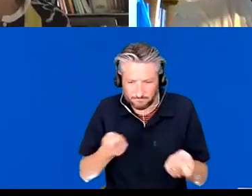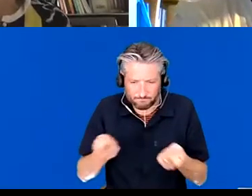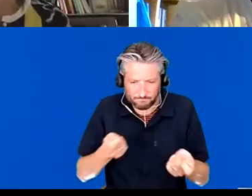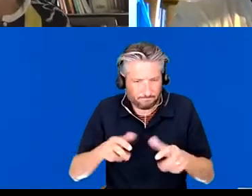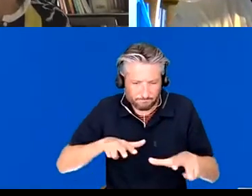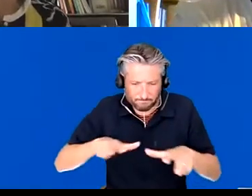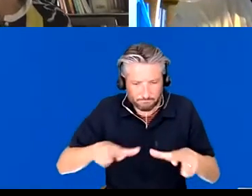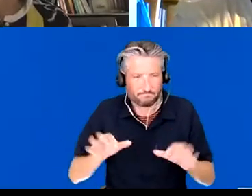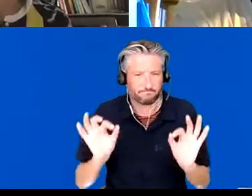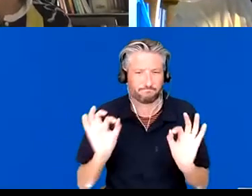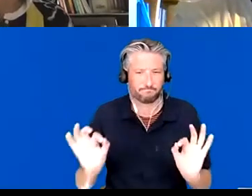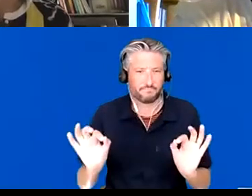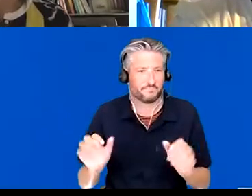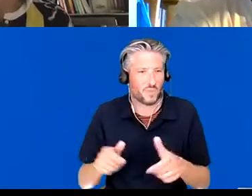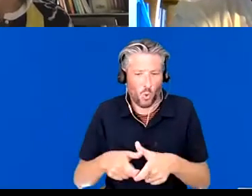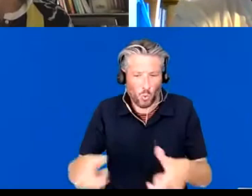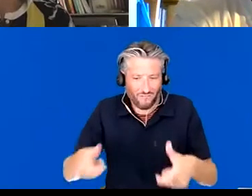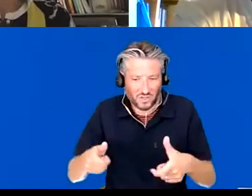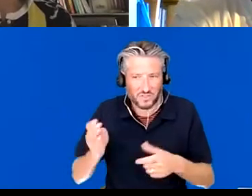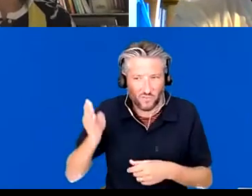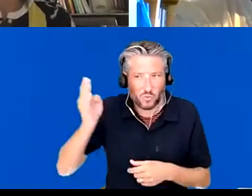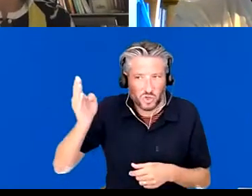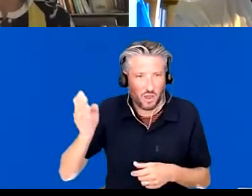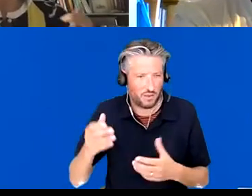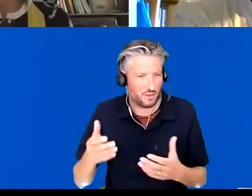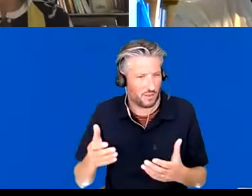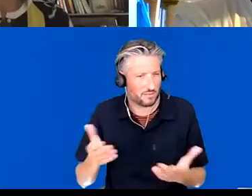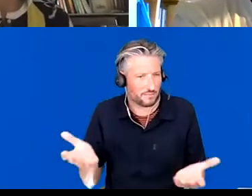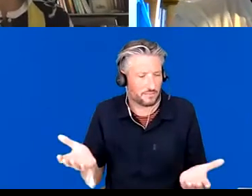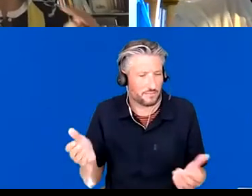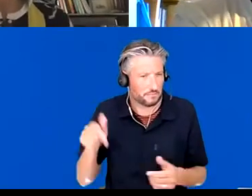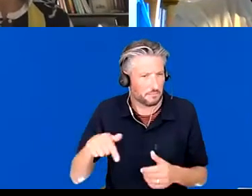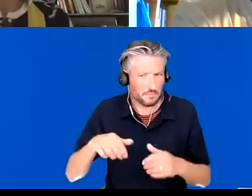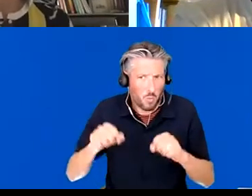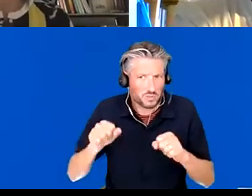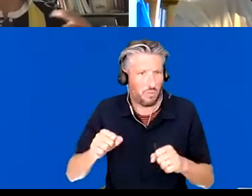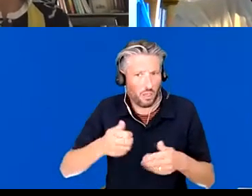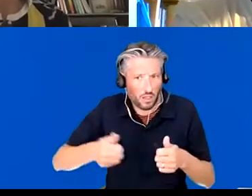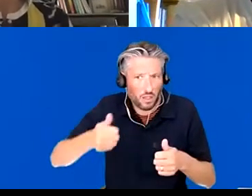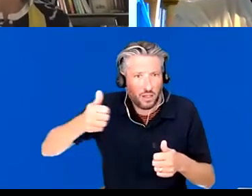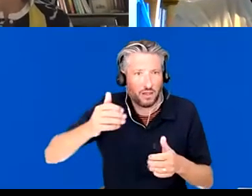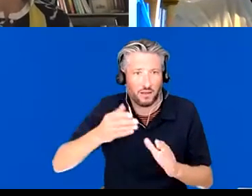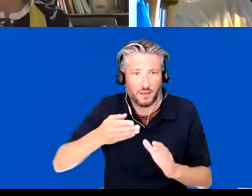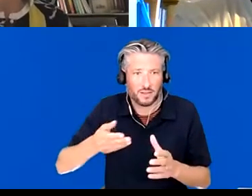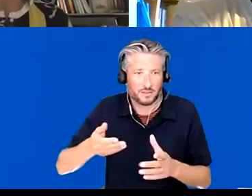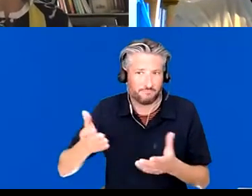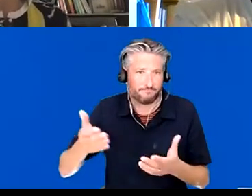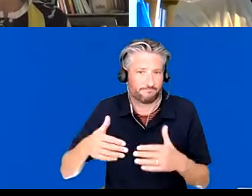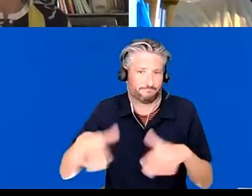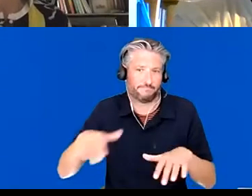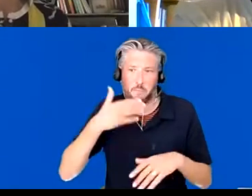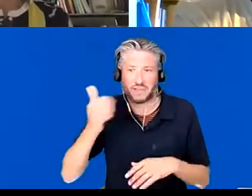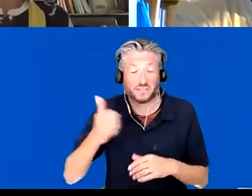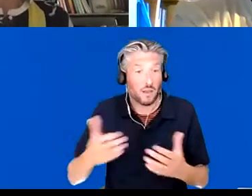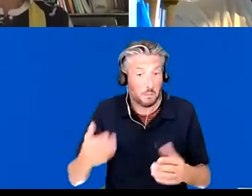those conferences, and people have said this, in terms of sustainability, who can participate, diversity, equity, and so